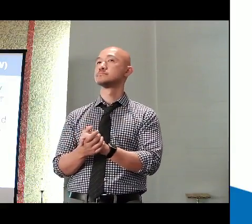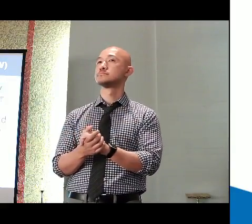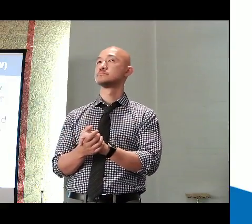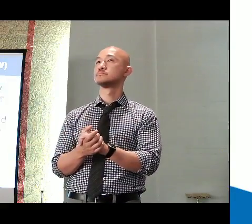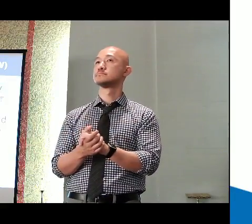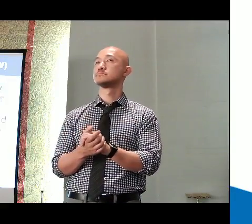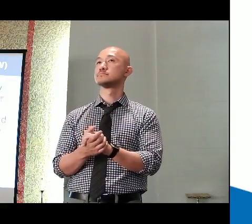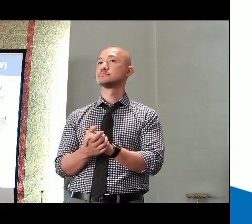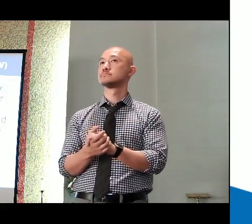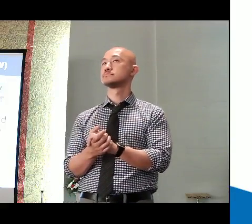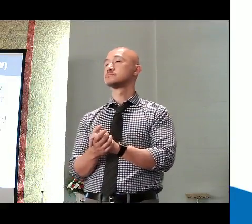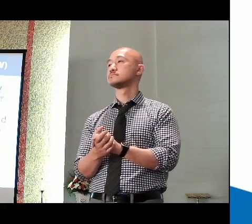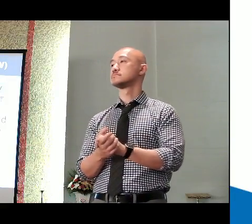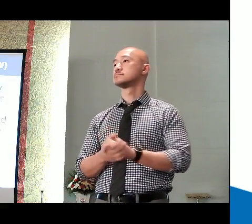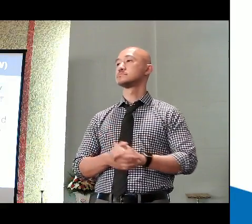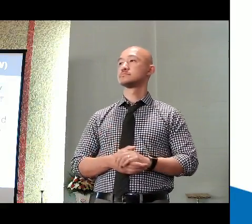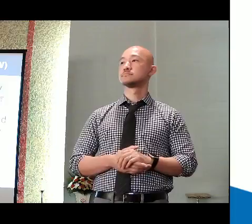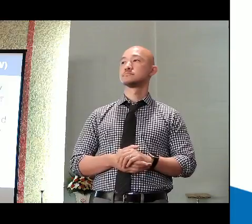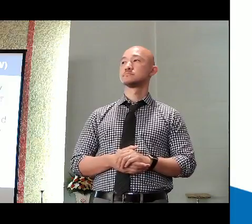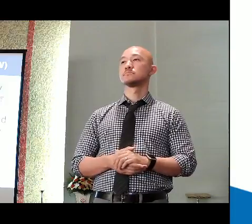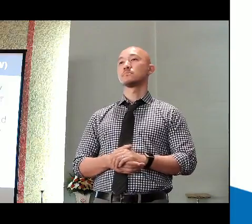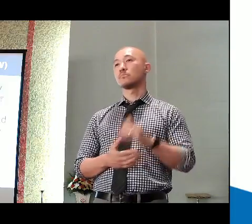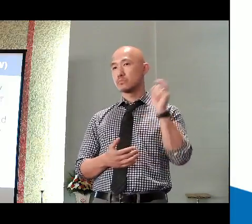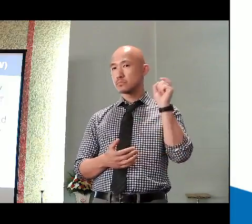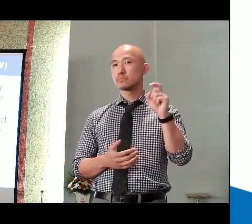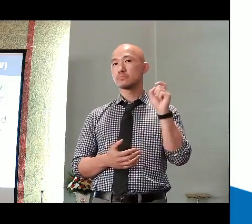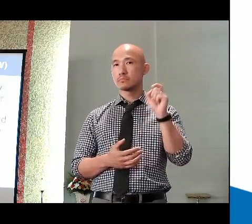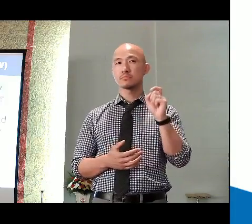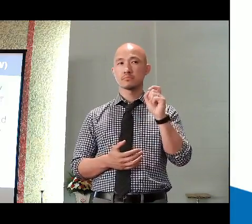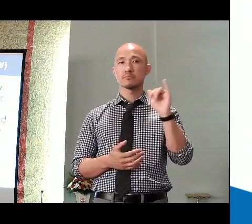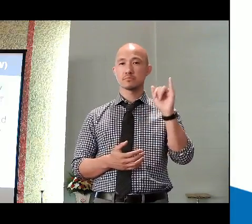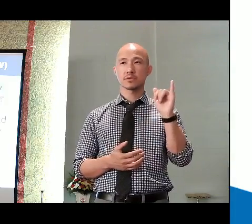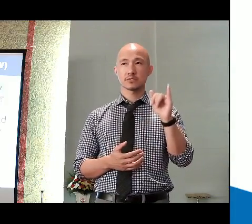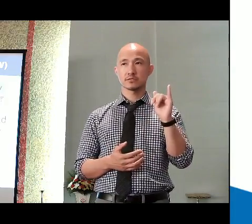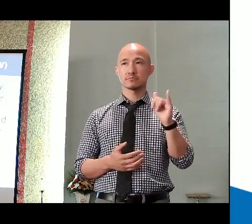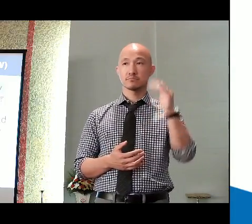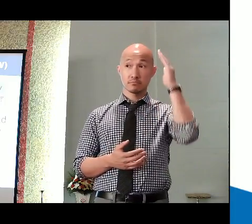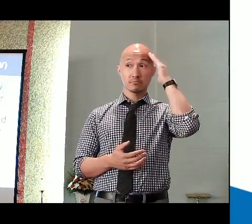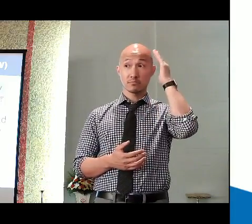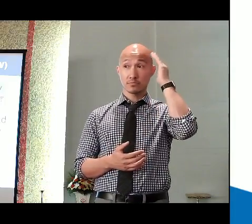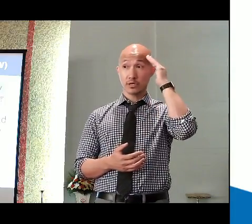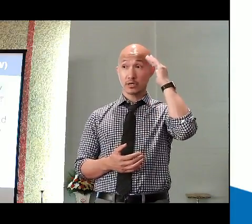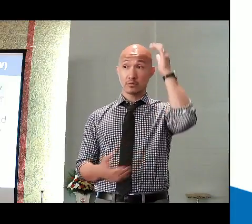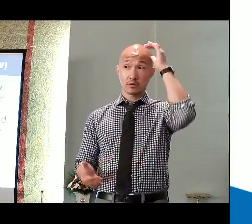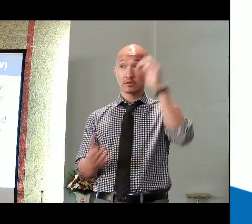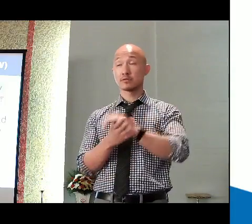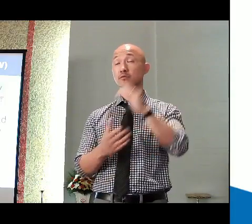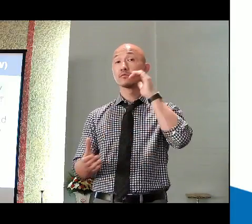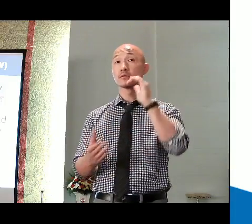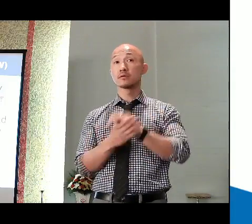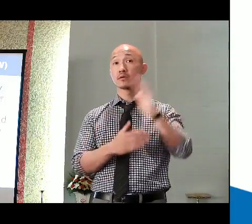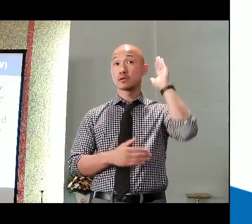and yes, I get it, you know, we do have needs, and that's fine, God understands that, which is why we keep away from sexual